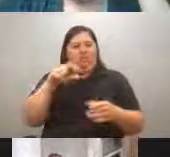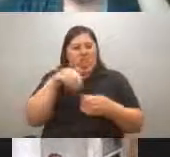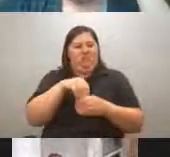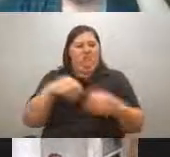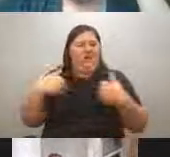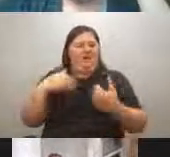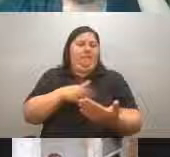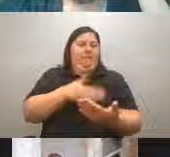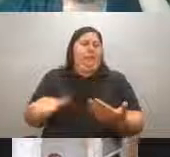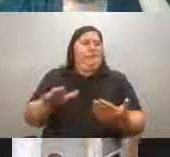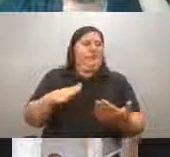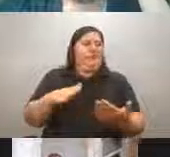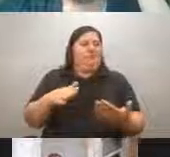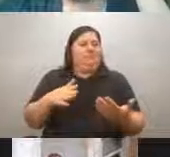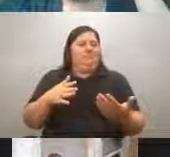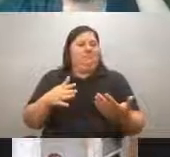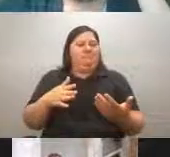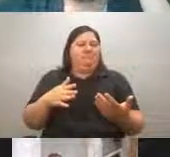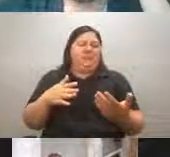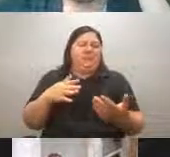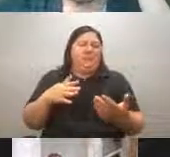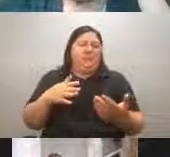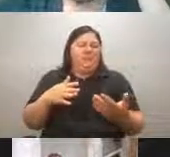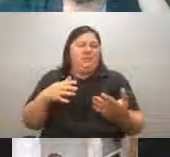of course, we're talking about the exterior wall here.